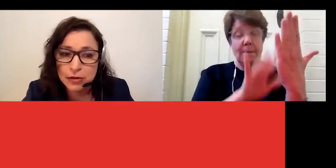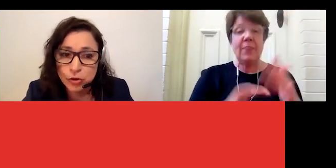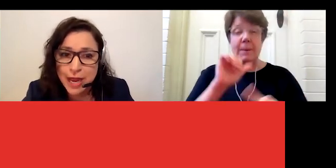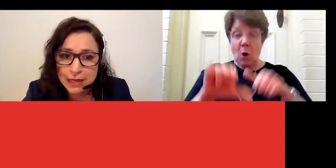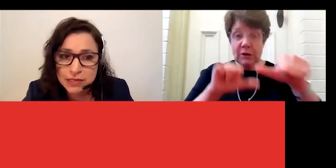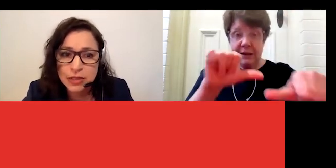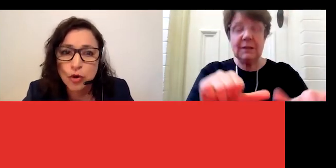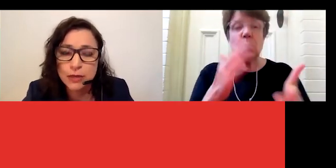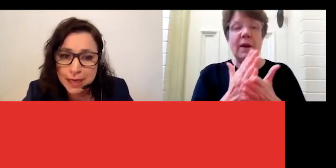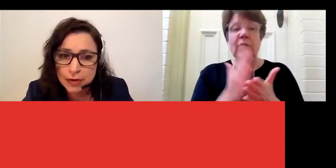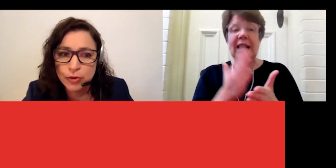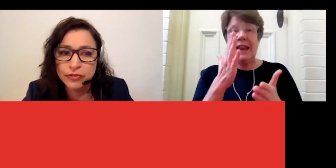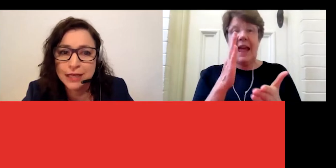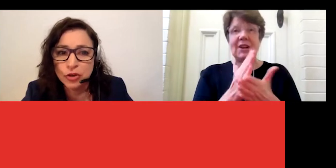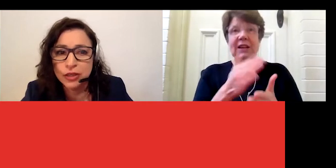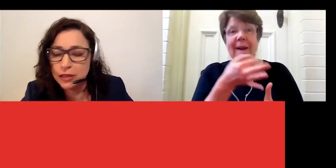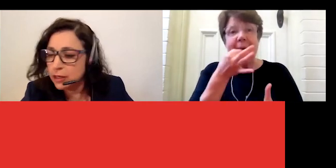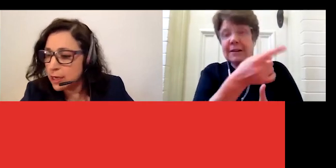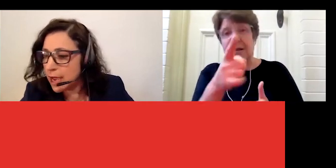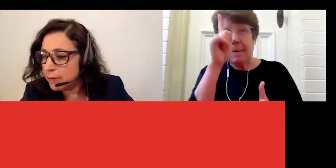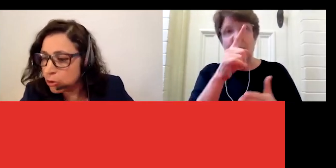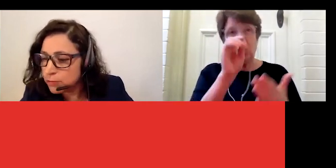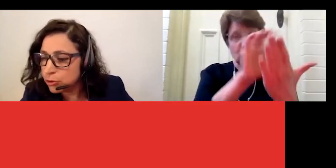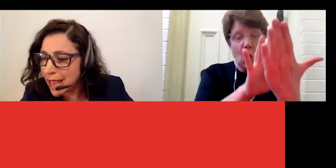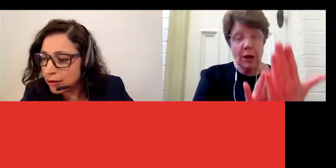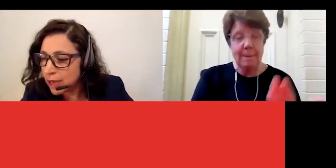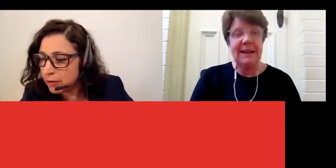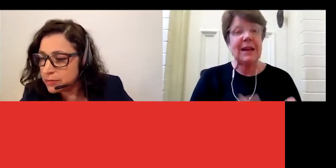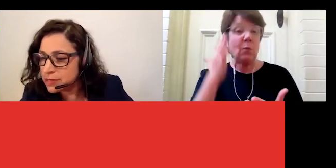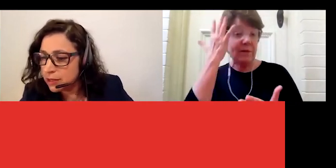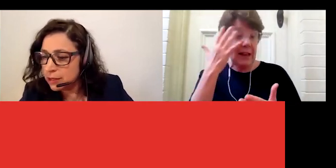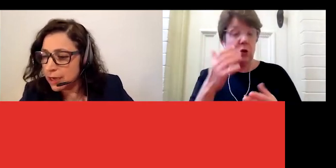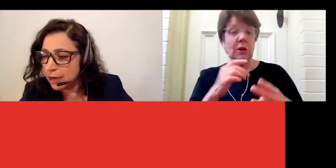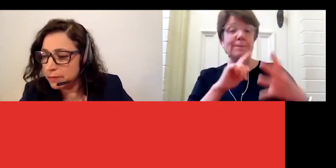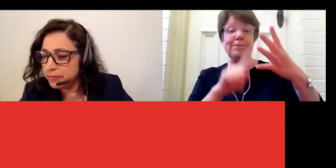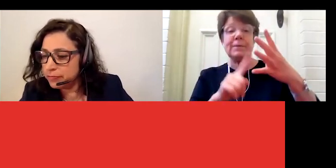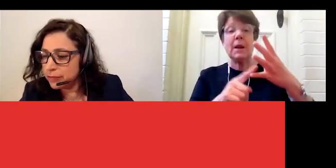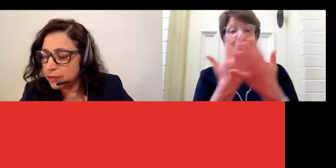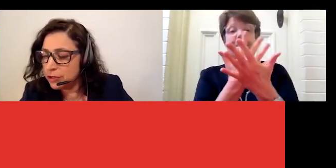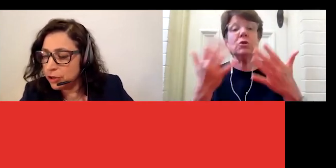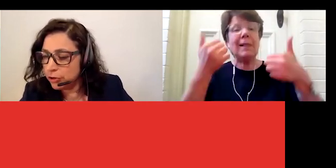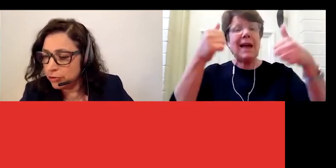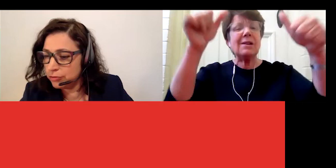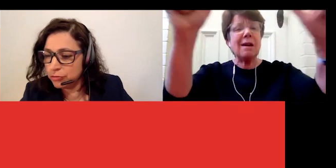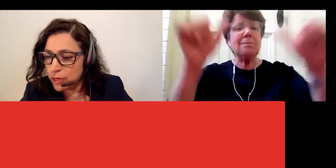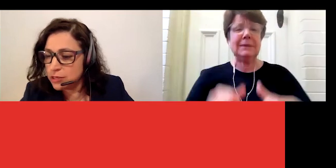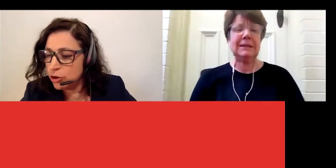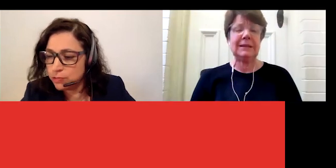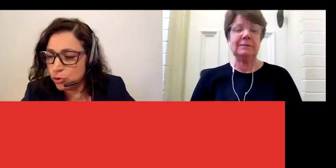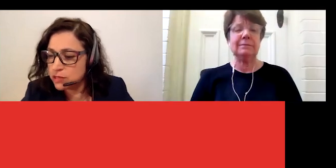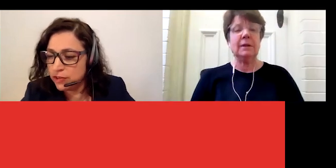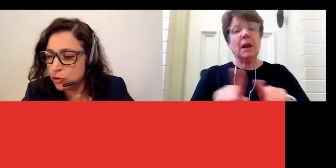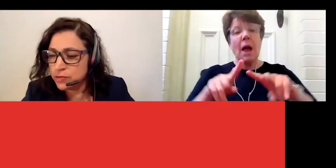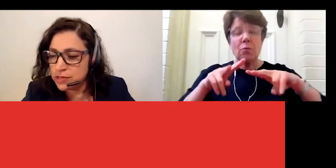embedded creatives to document and reflect on it. Multiple outcomes. you know,